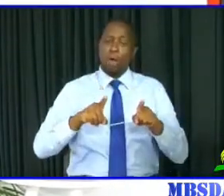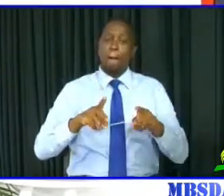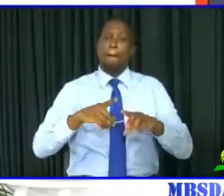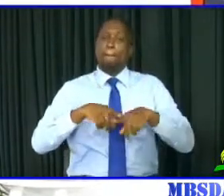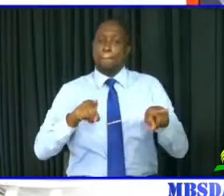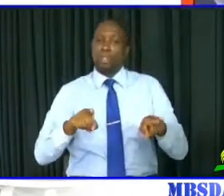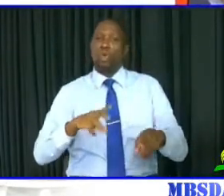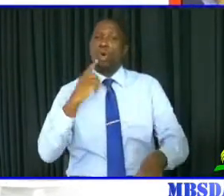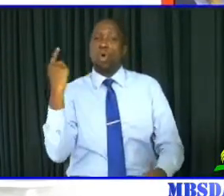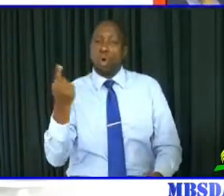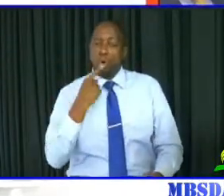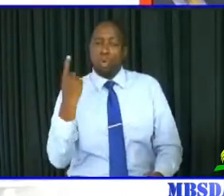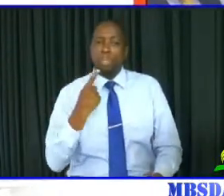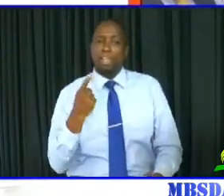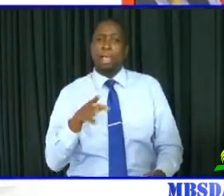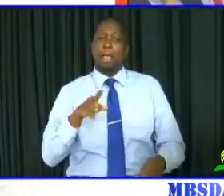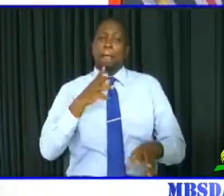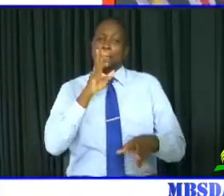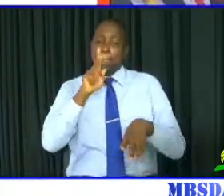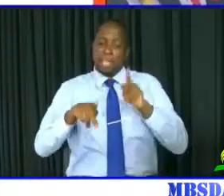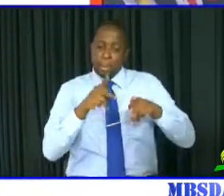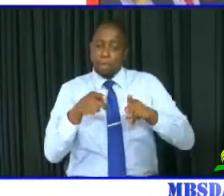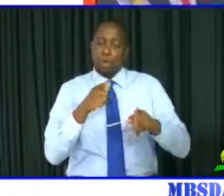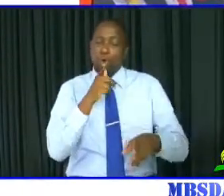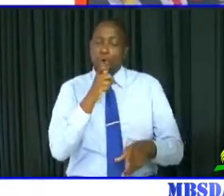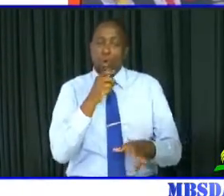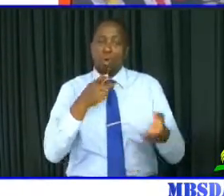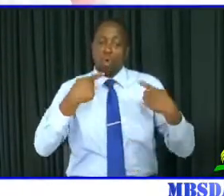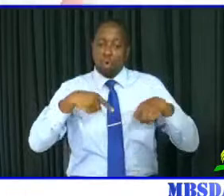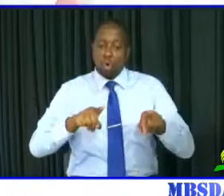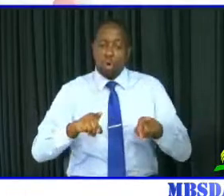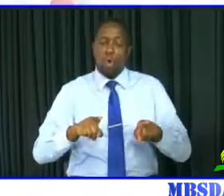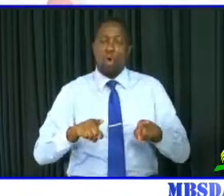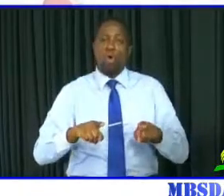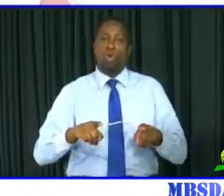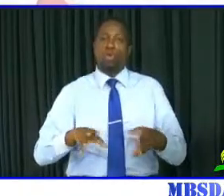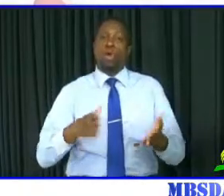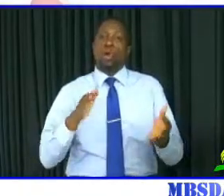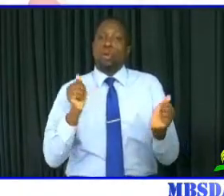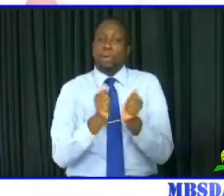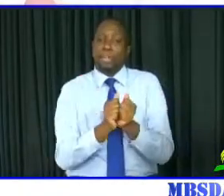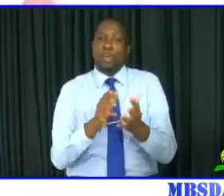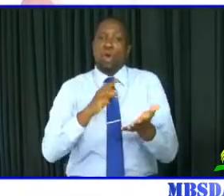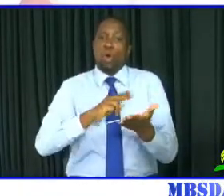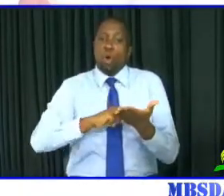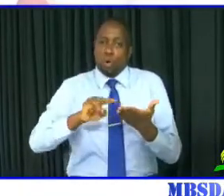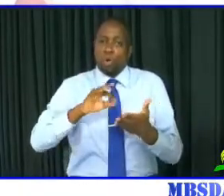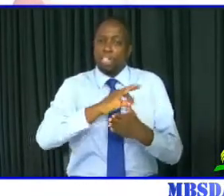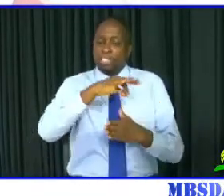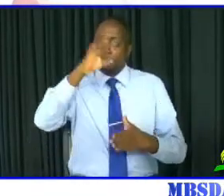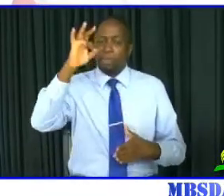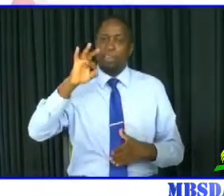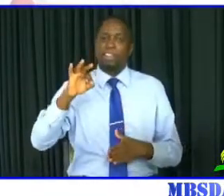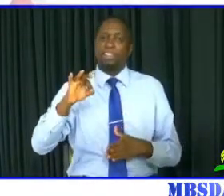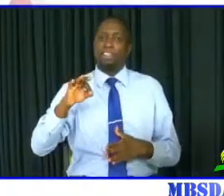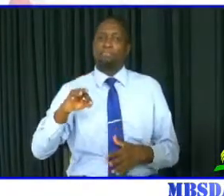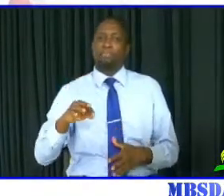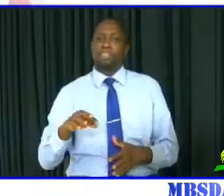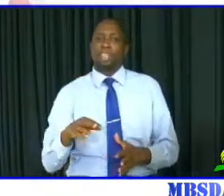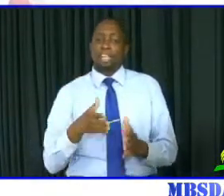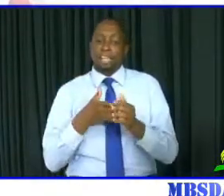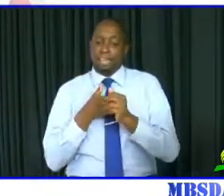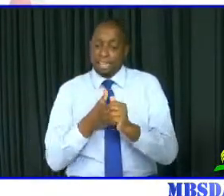will lead you along the straight and narrow. The Holy Spirit will protect you along the straight and narrow. And I want to let you know